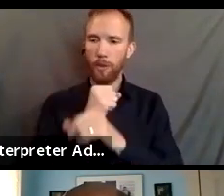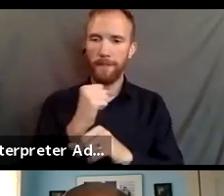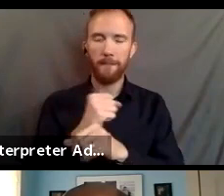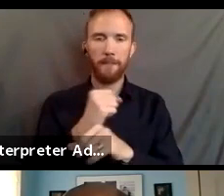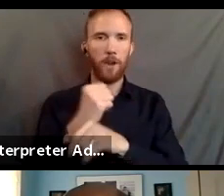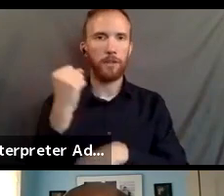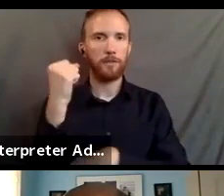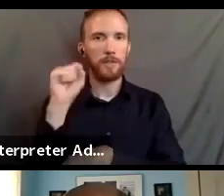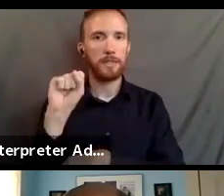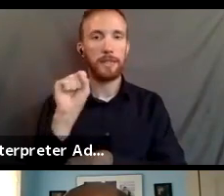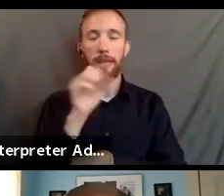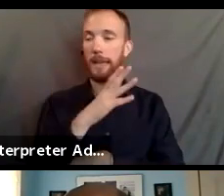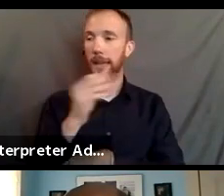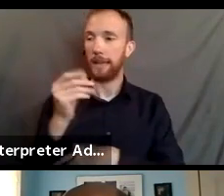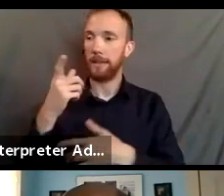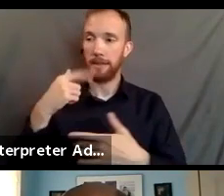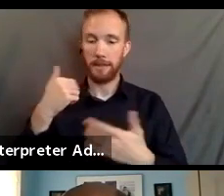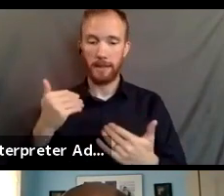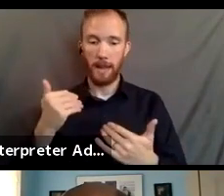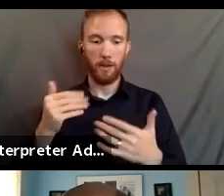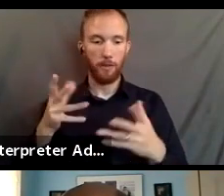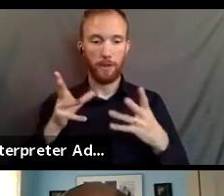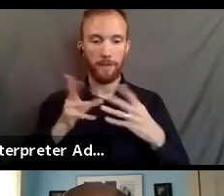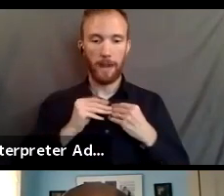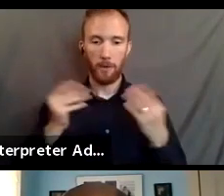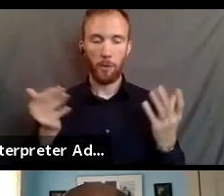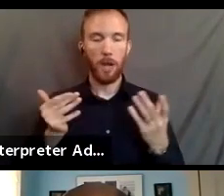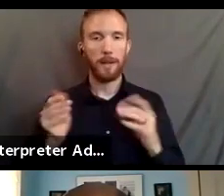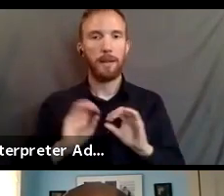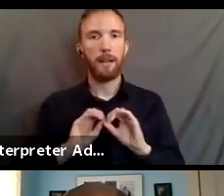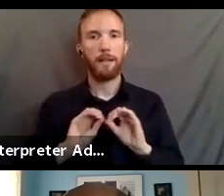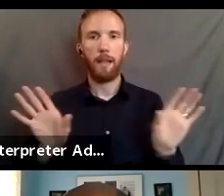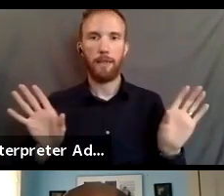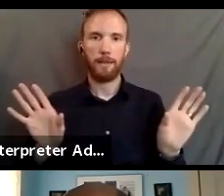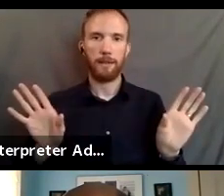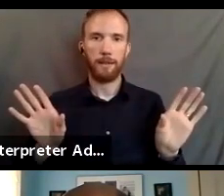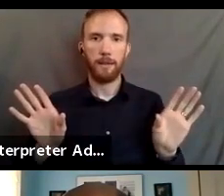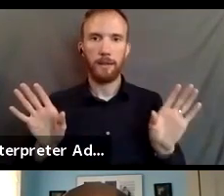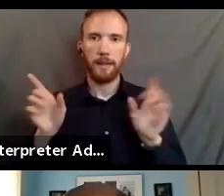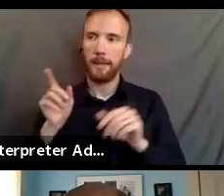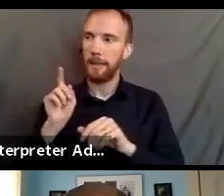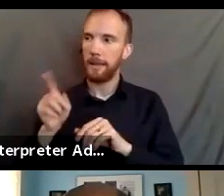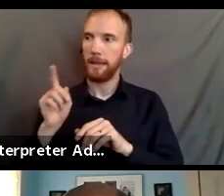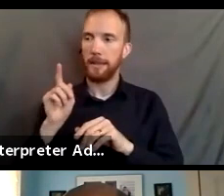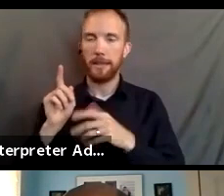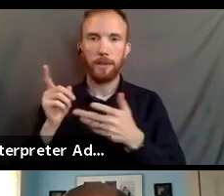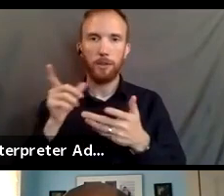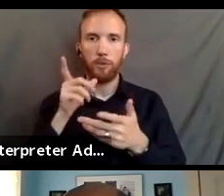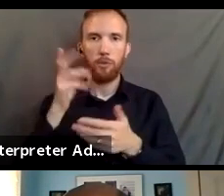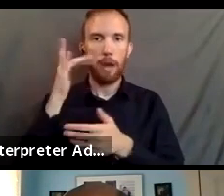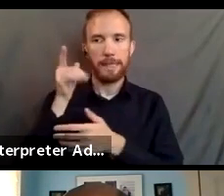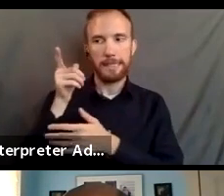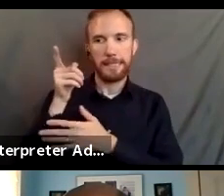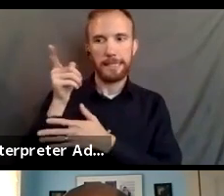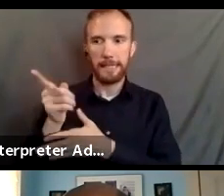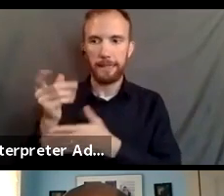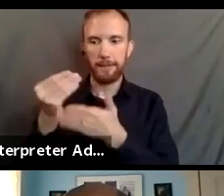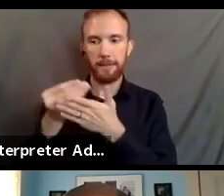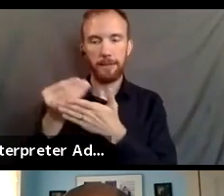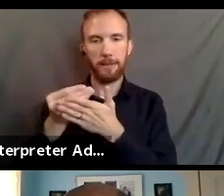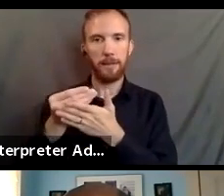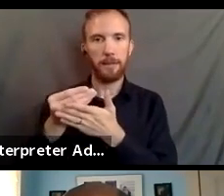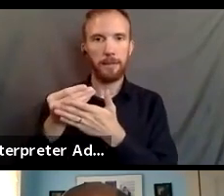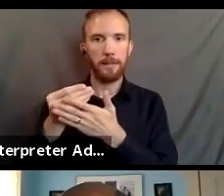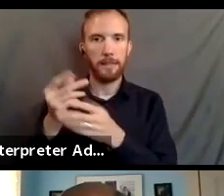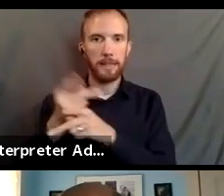to his word we received nothing why was he the gatekeeper to capital funding then why is he still playing such a substantial